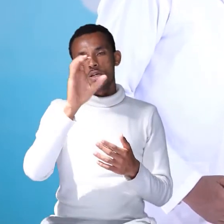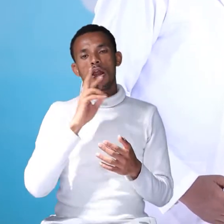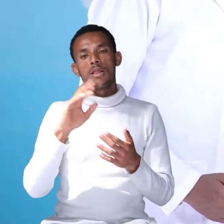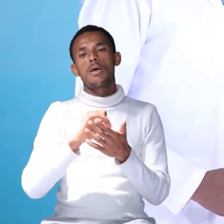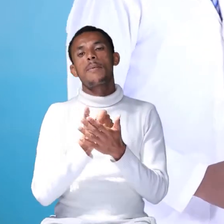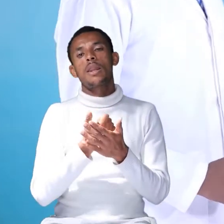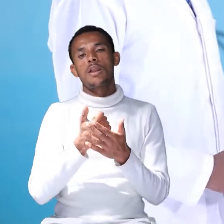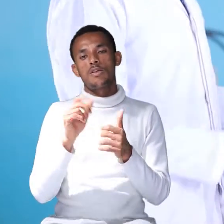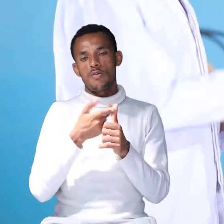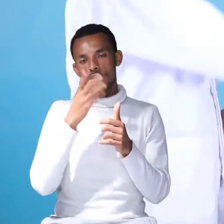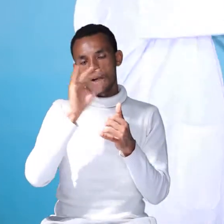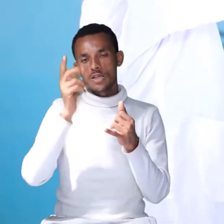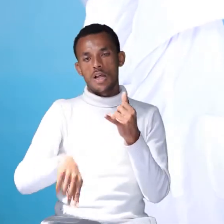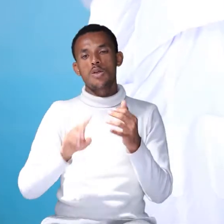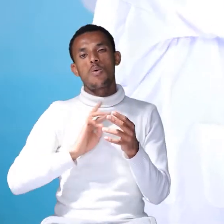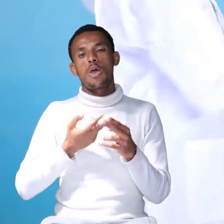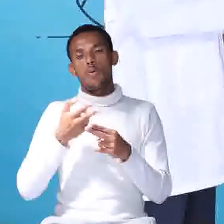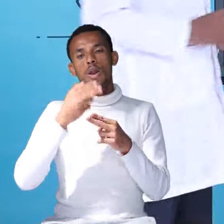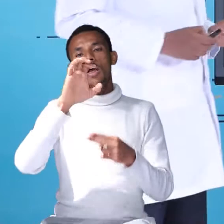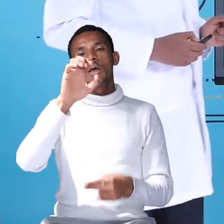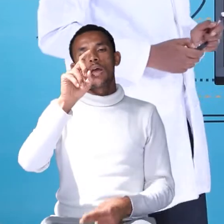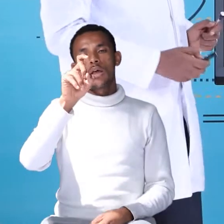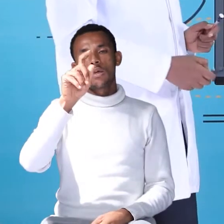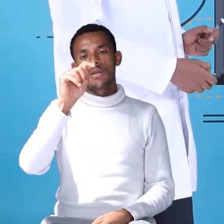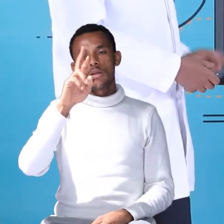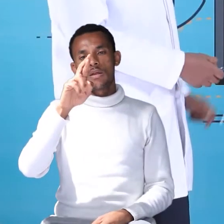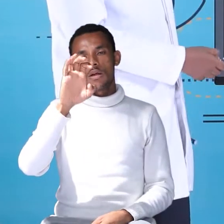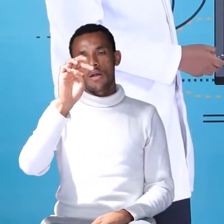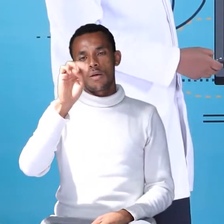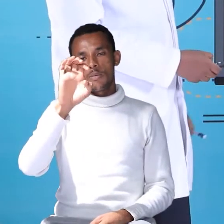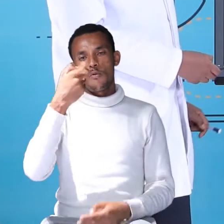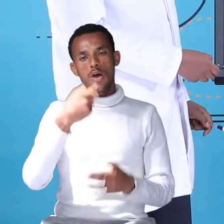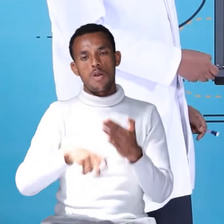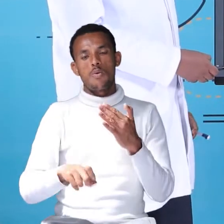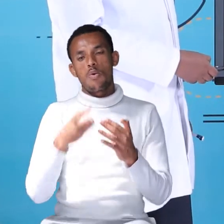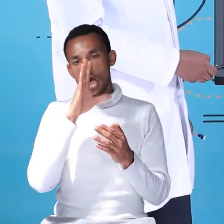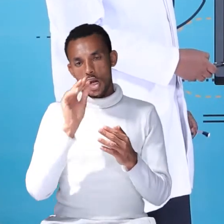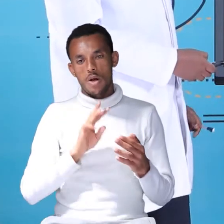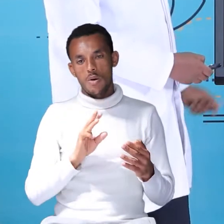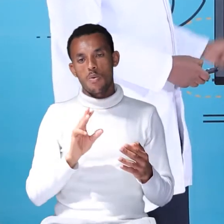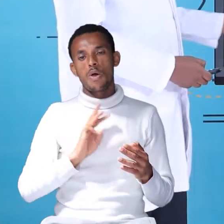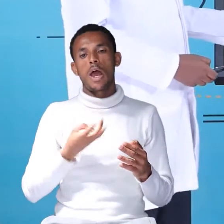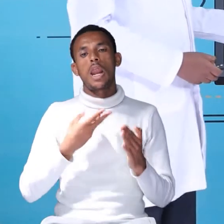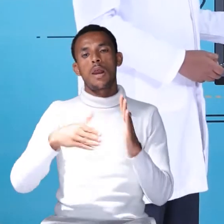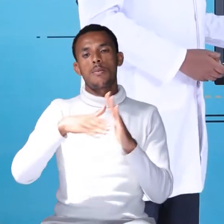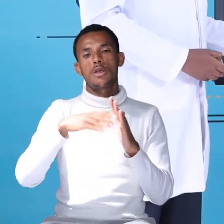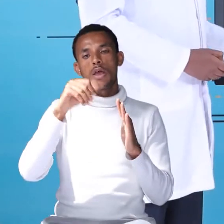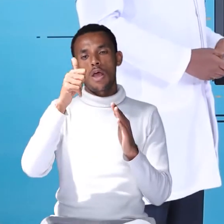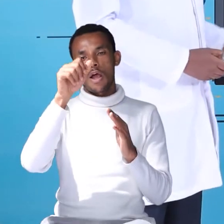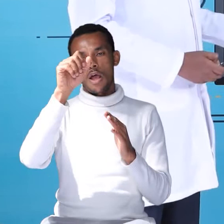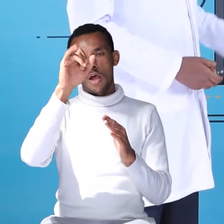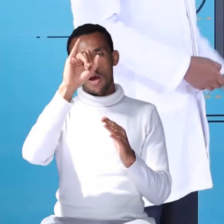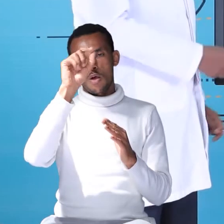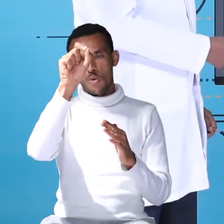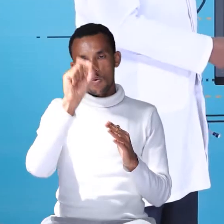means. The first and the last, we call them, you have the extreme values. And we can represent A to